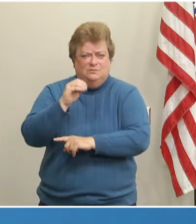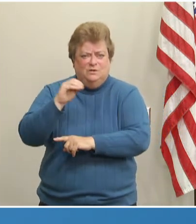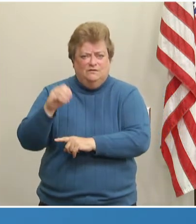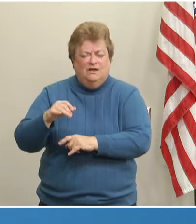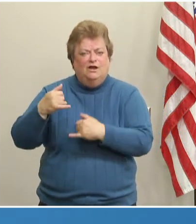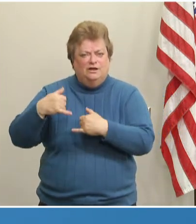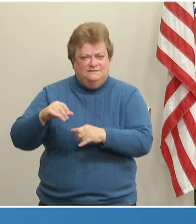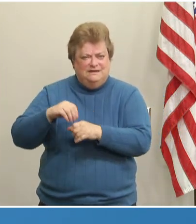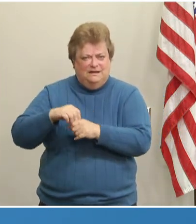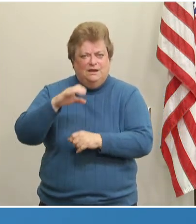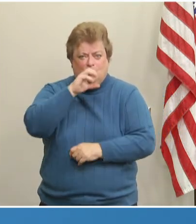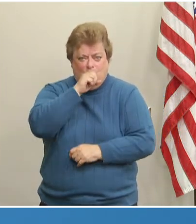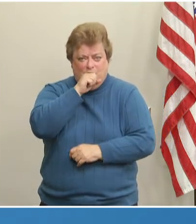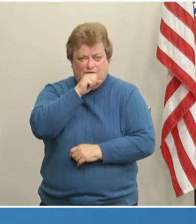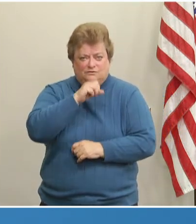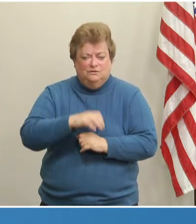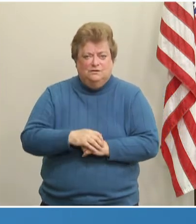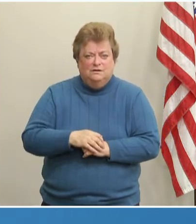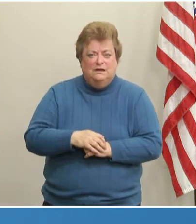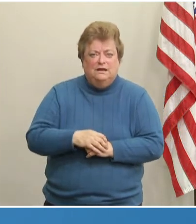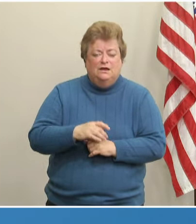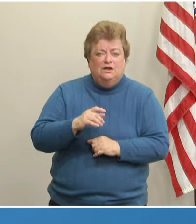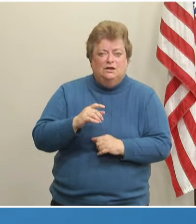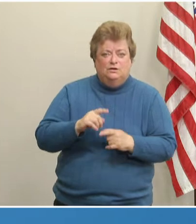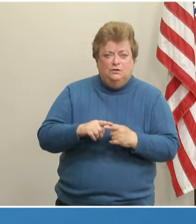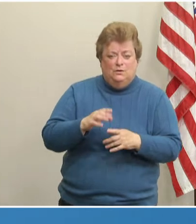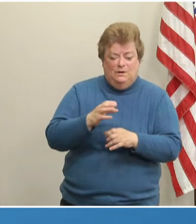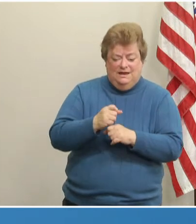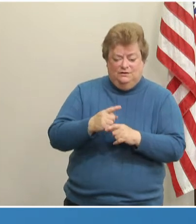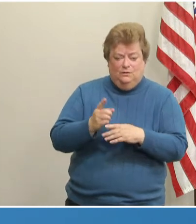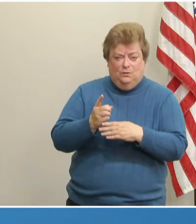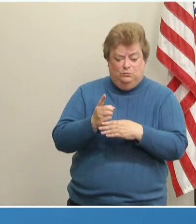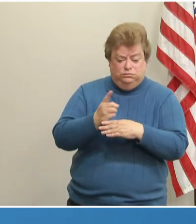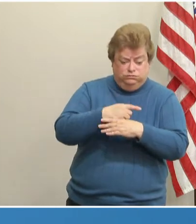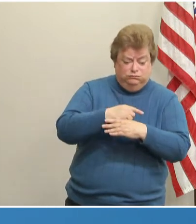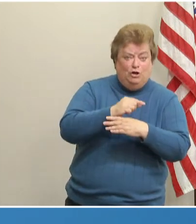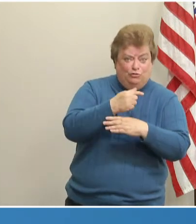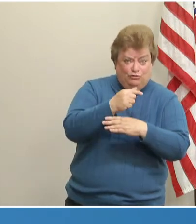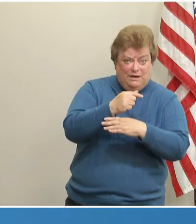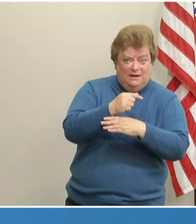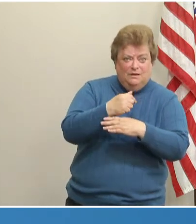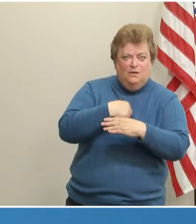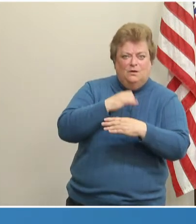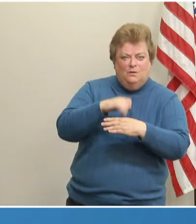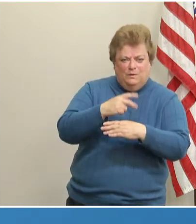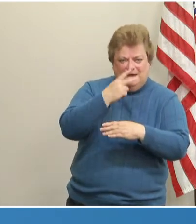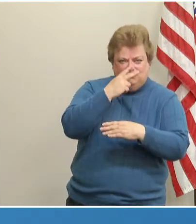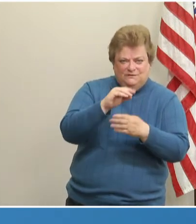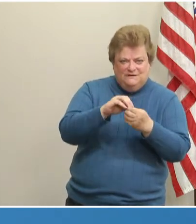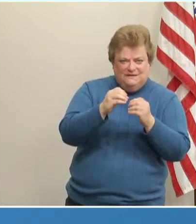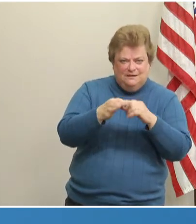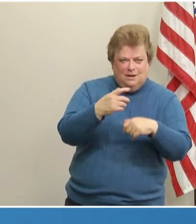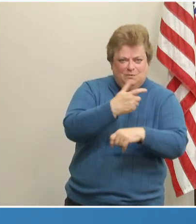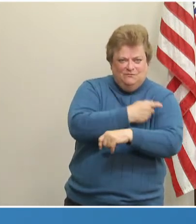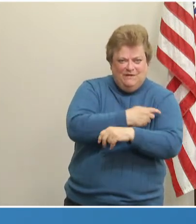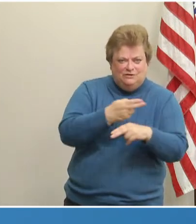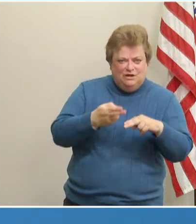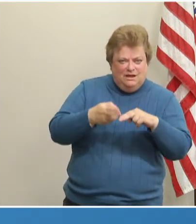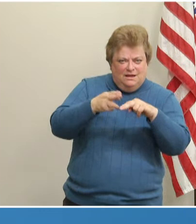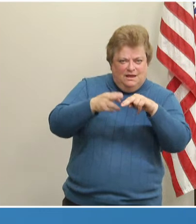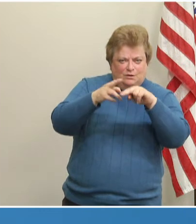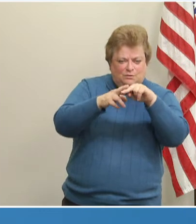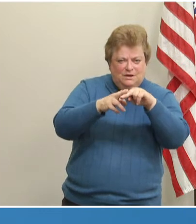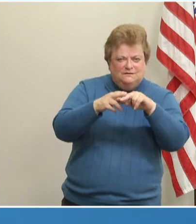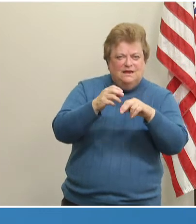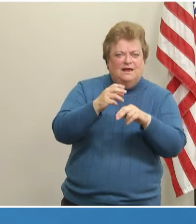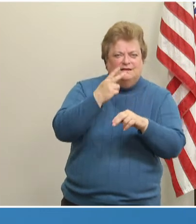still in the orange. To get to the green on the dial, we need to continue to see the number of vaccinations increase and see a